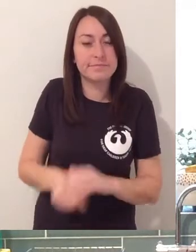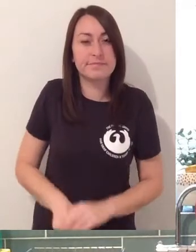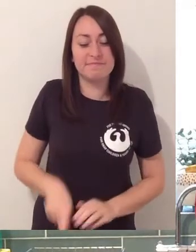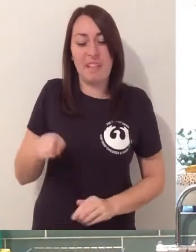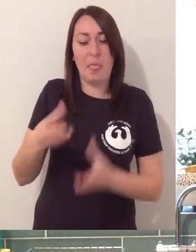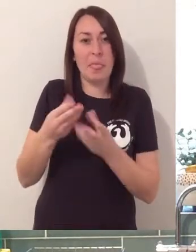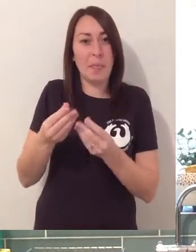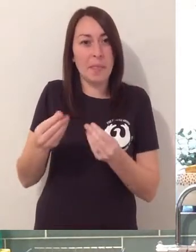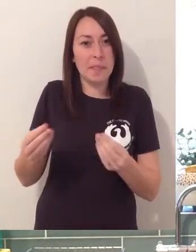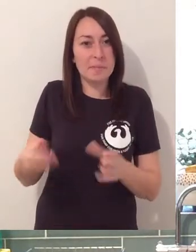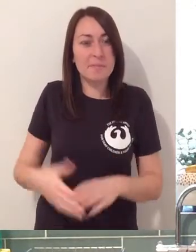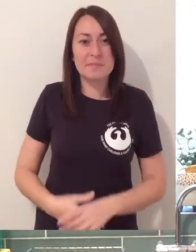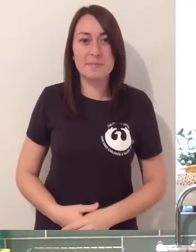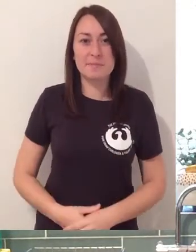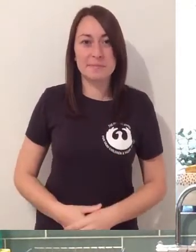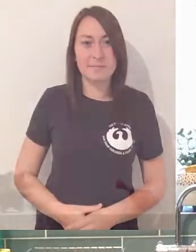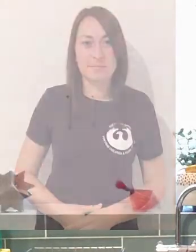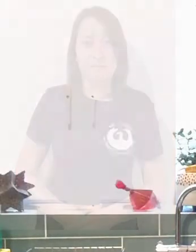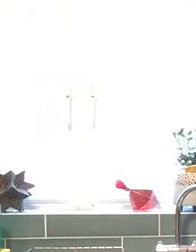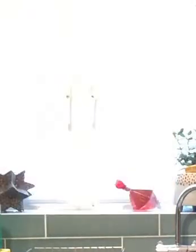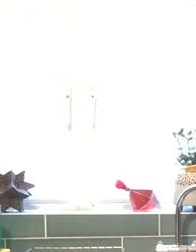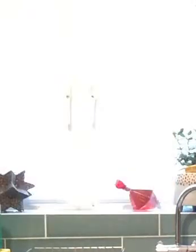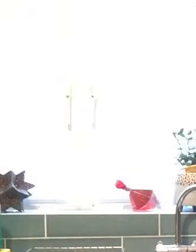It's very sticky.